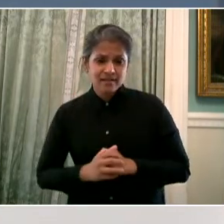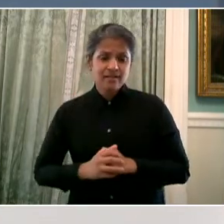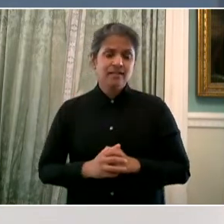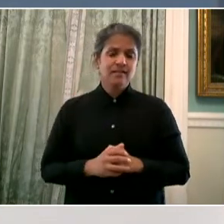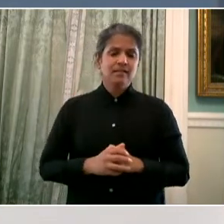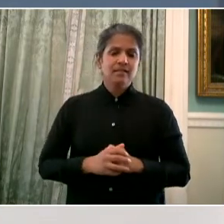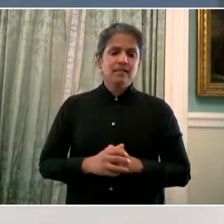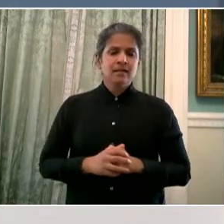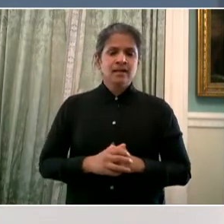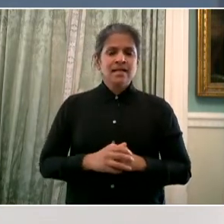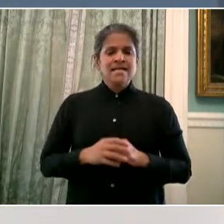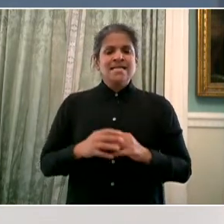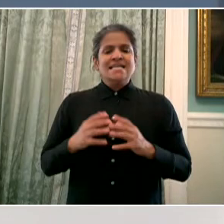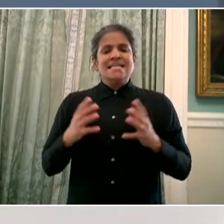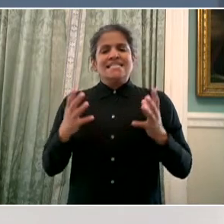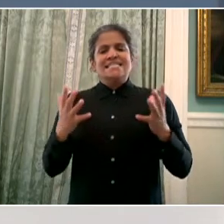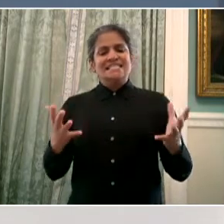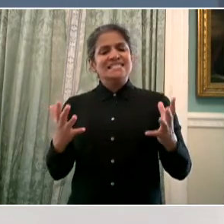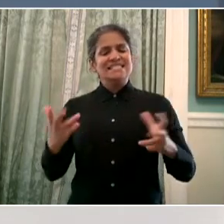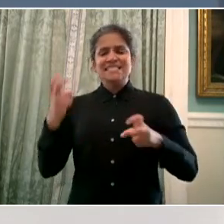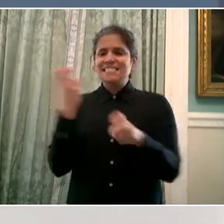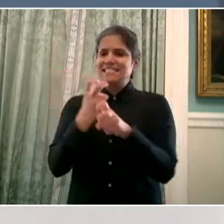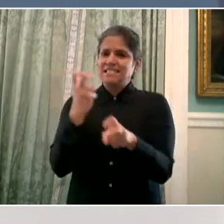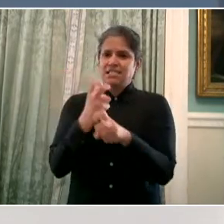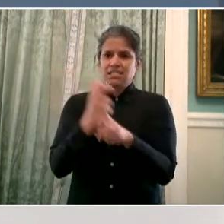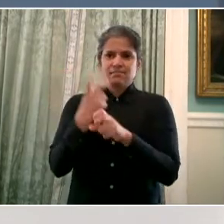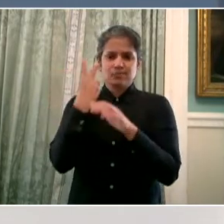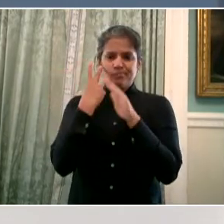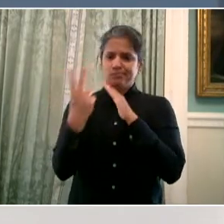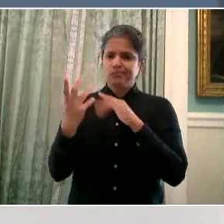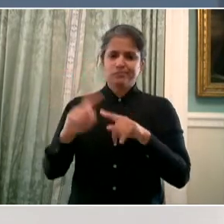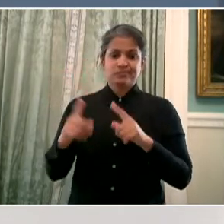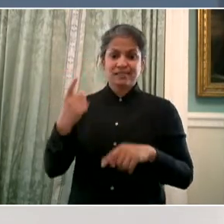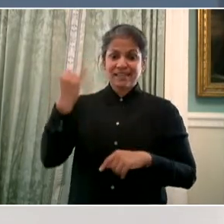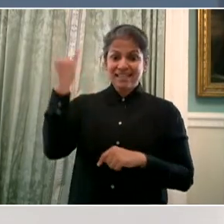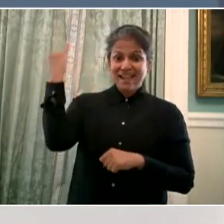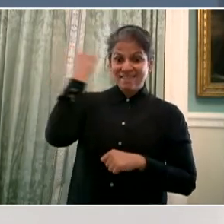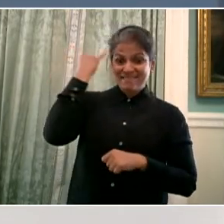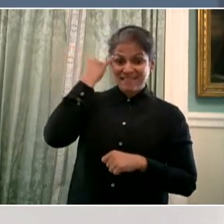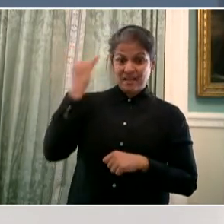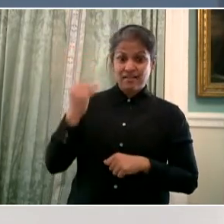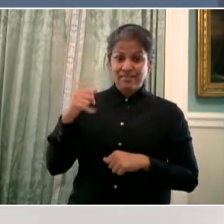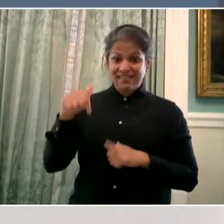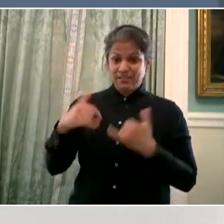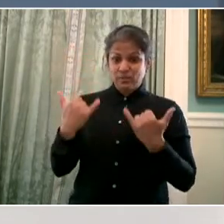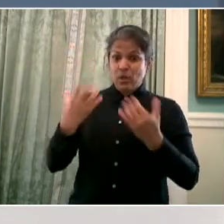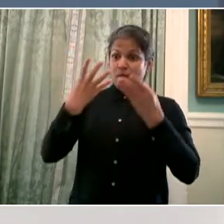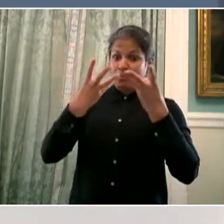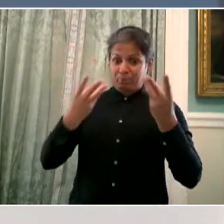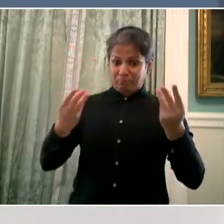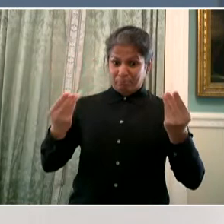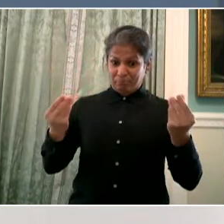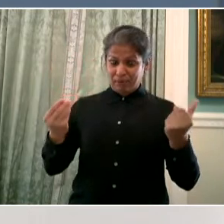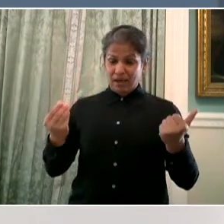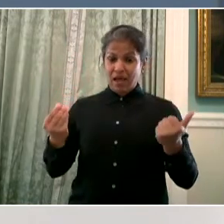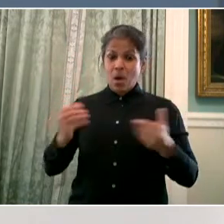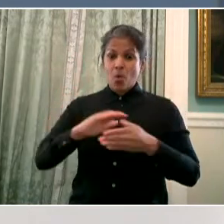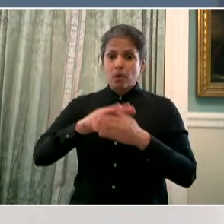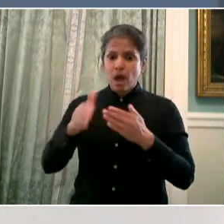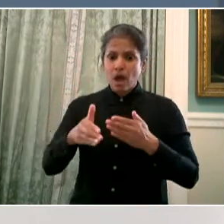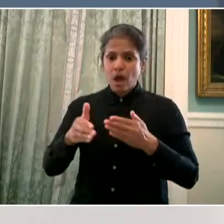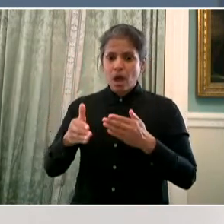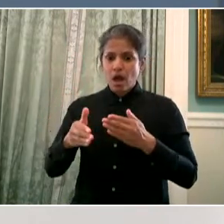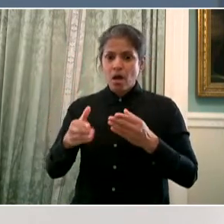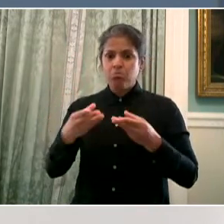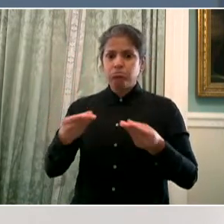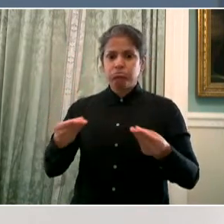but if trajectories hold by the beginning of the week and with weather patterns, hopefully we're through all of this and people